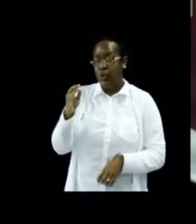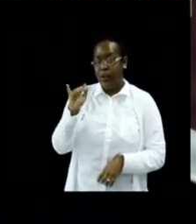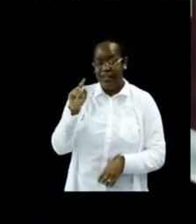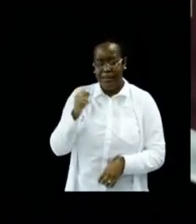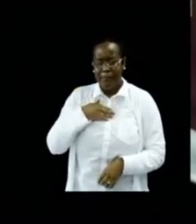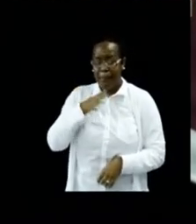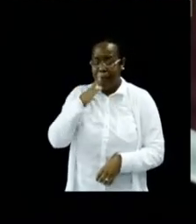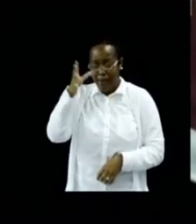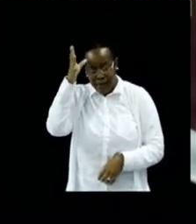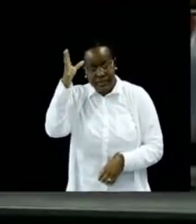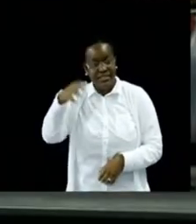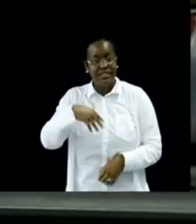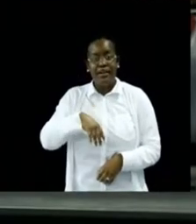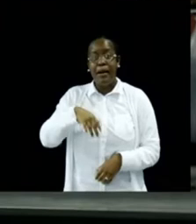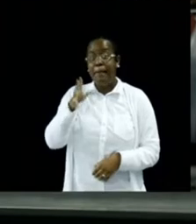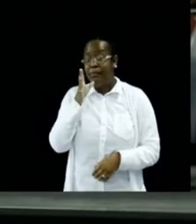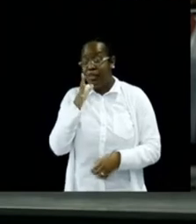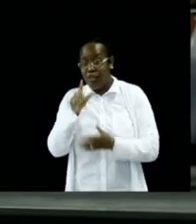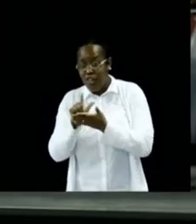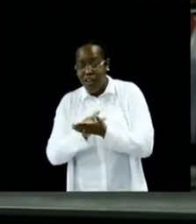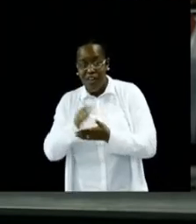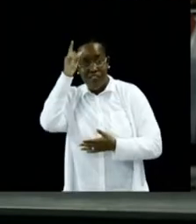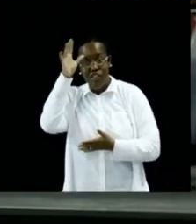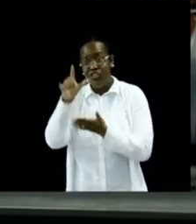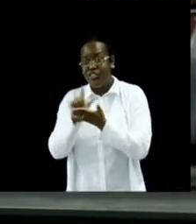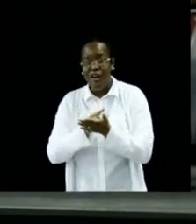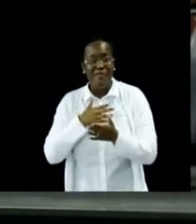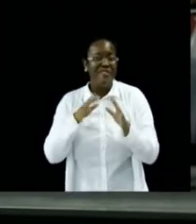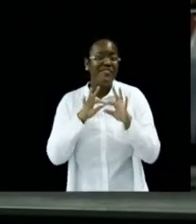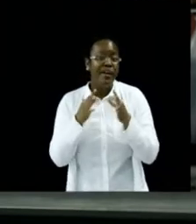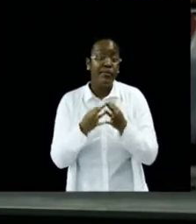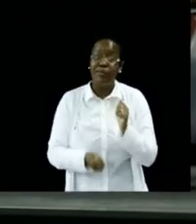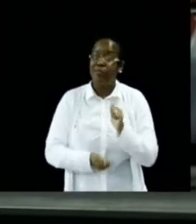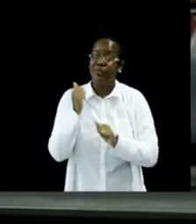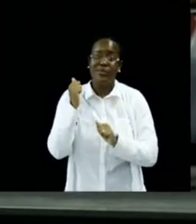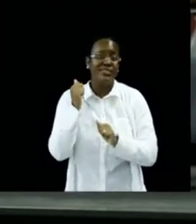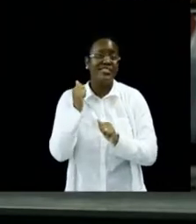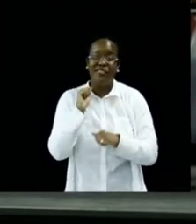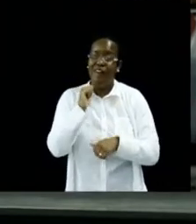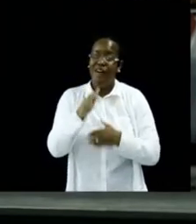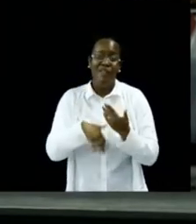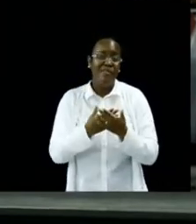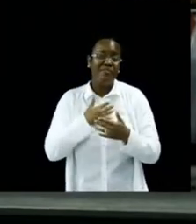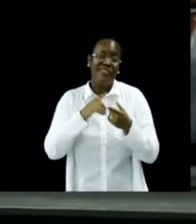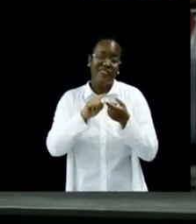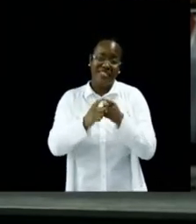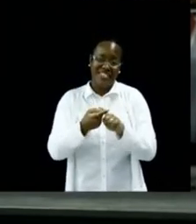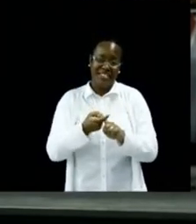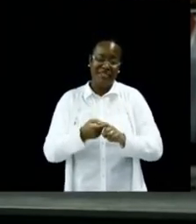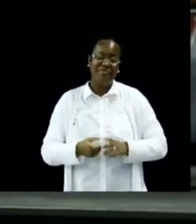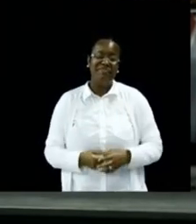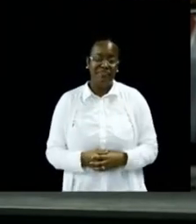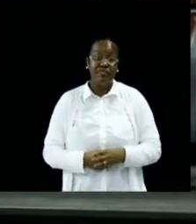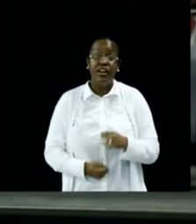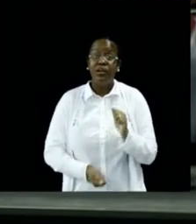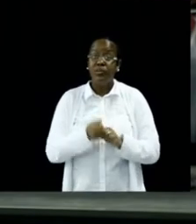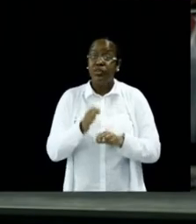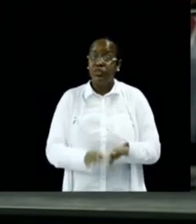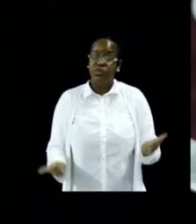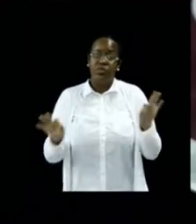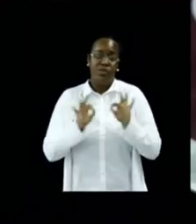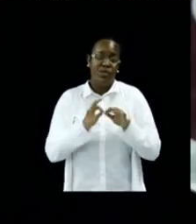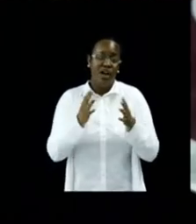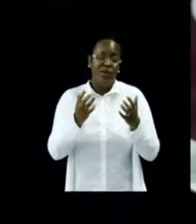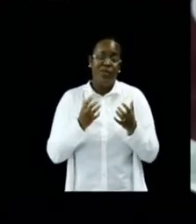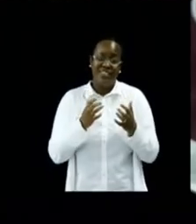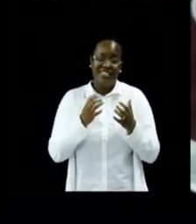my mother and father-in-law, and my family, and most of all, my friends. Most important, I would like to thank